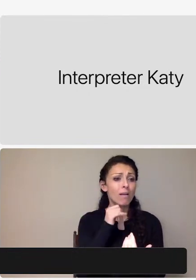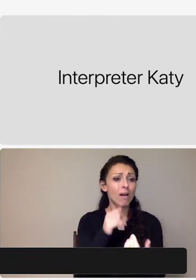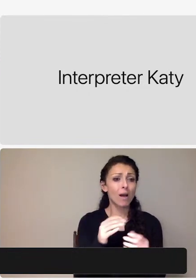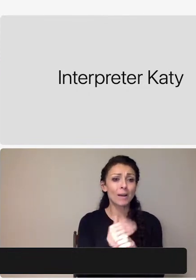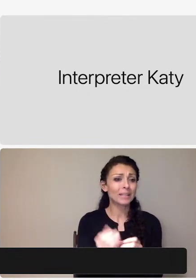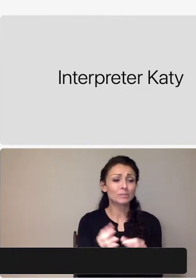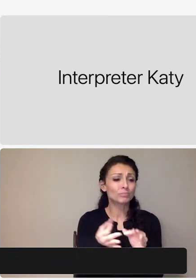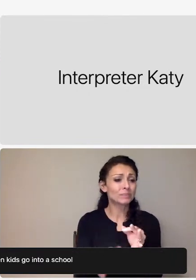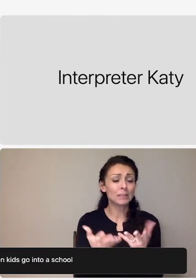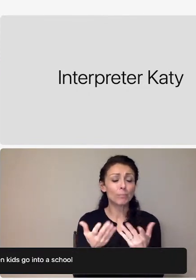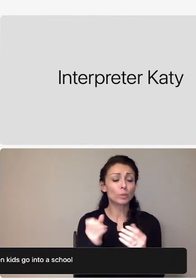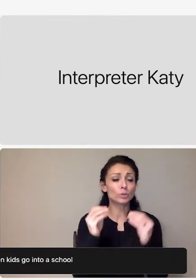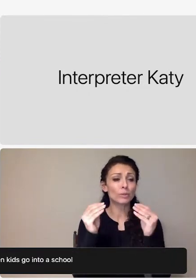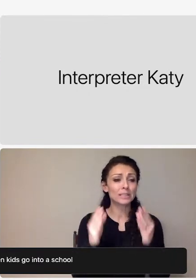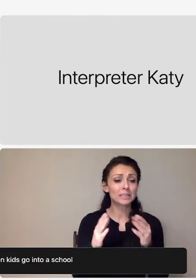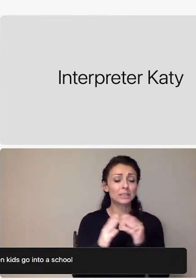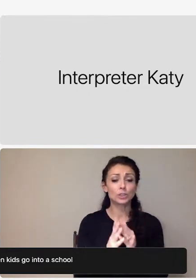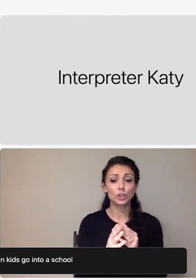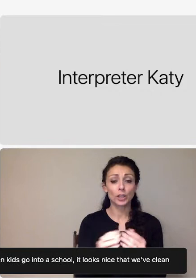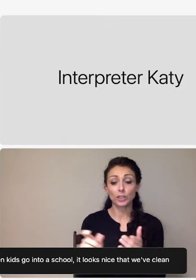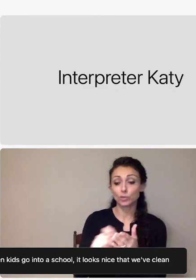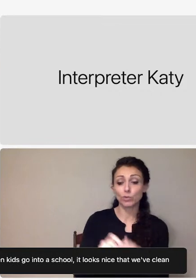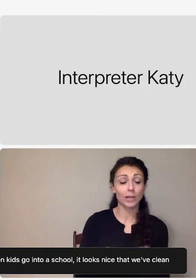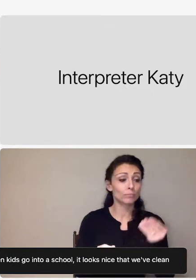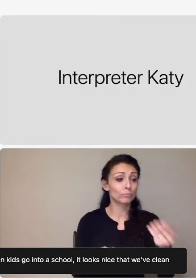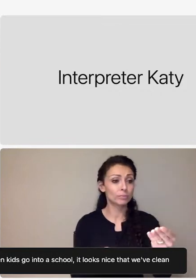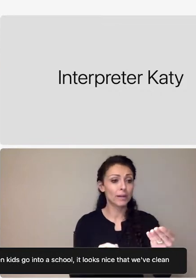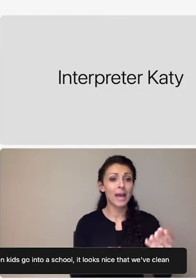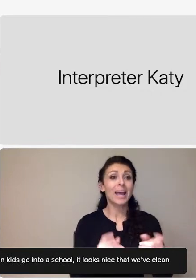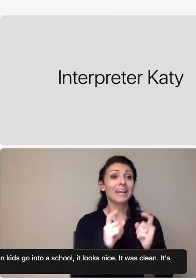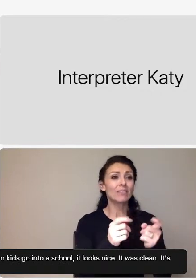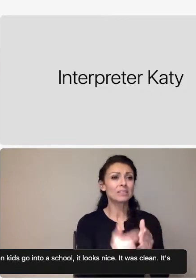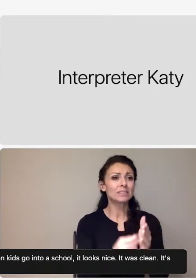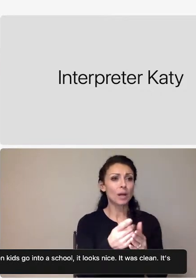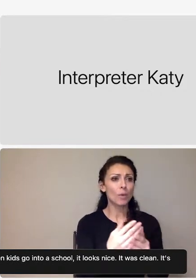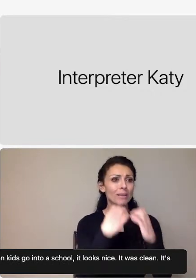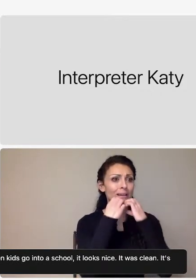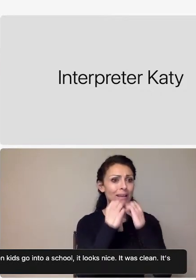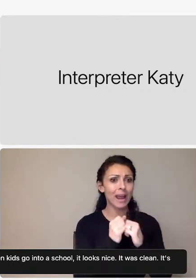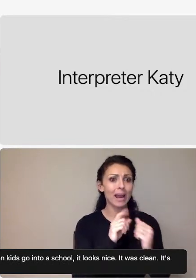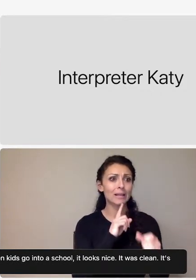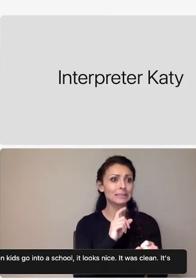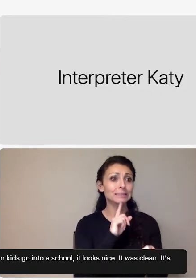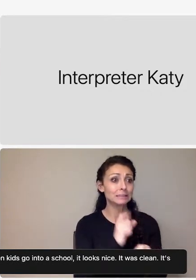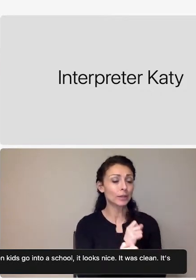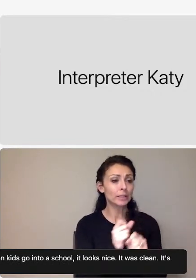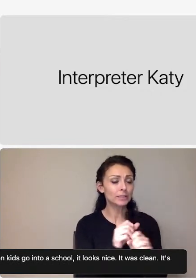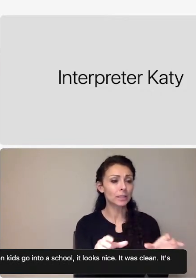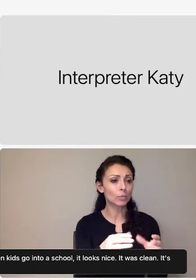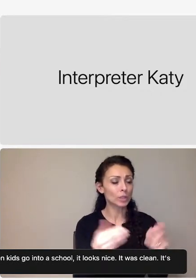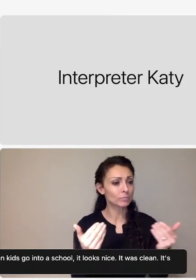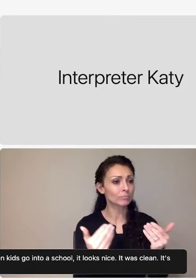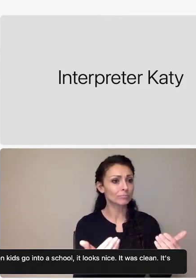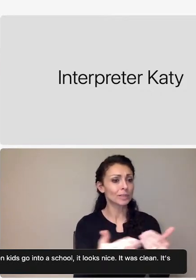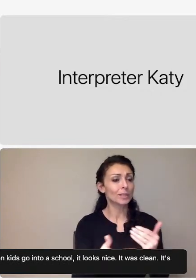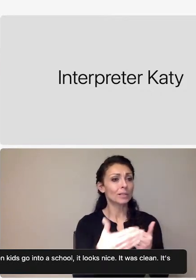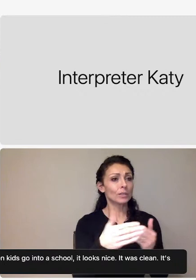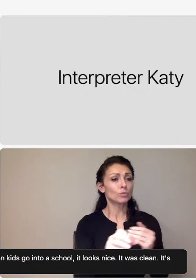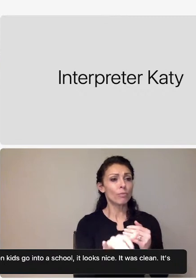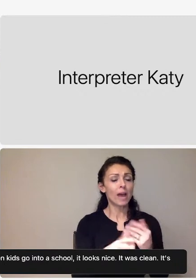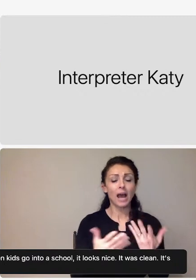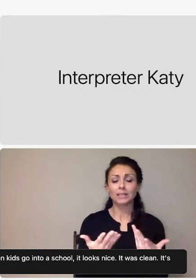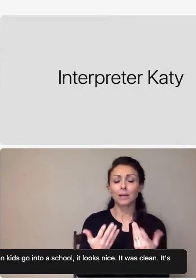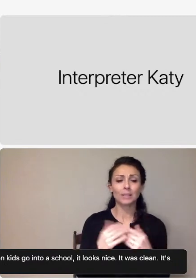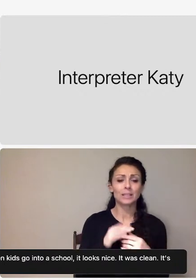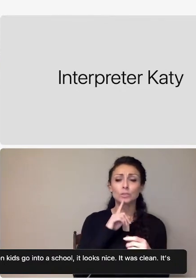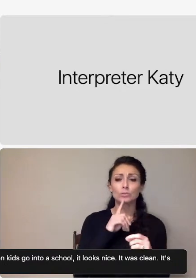school it looks nice it looks clean it's not in disrepair that's a real big thing for me and i i really can't stress enough